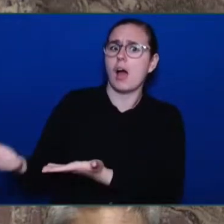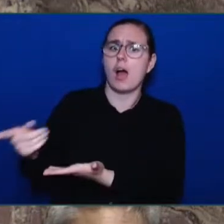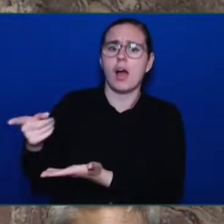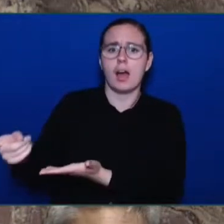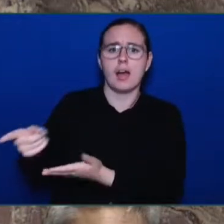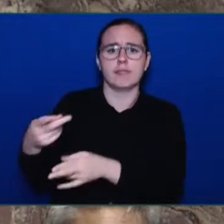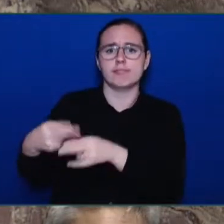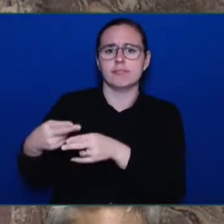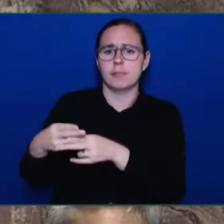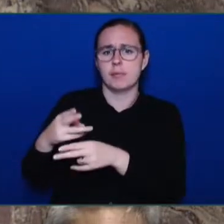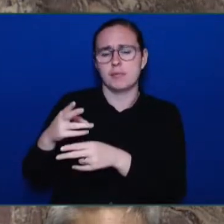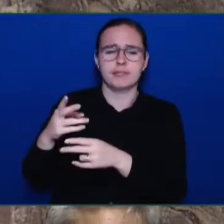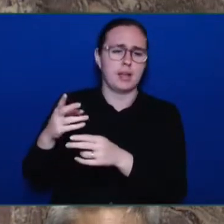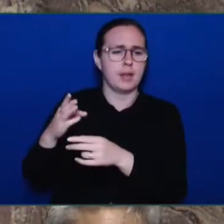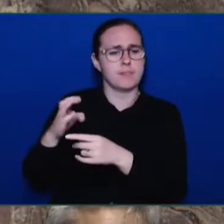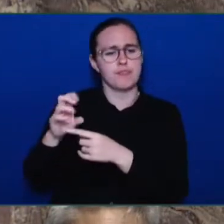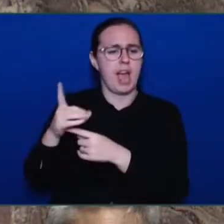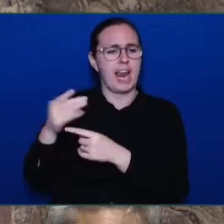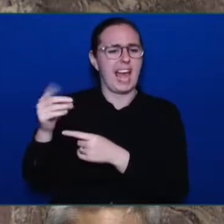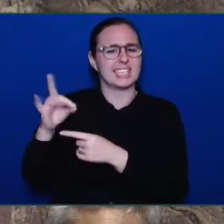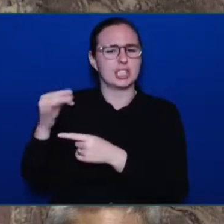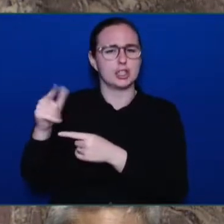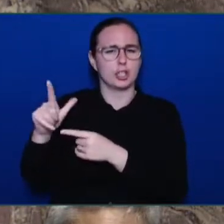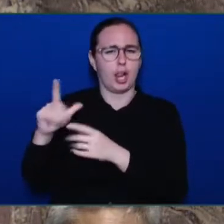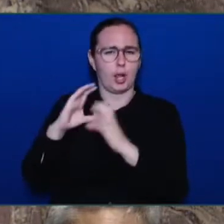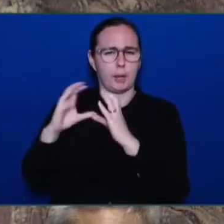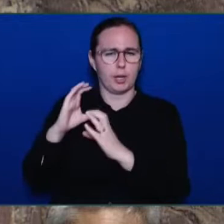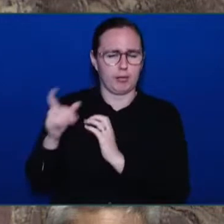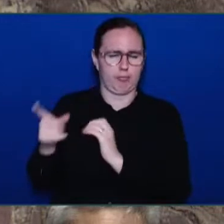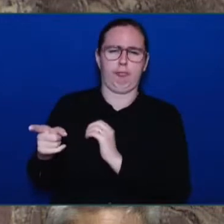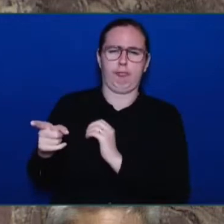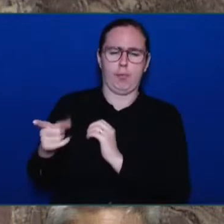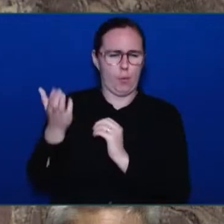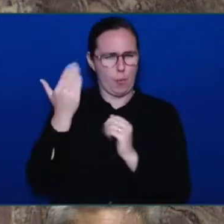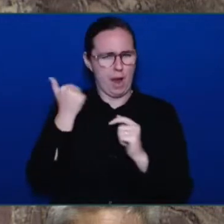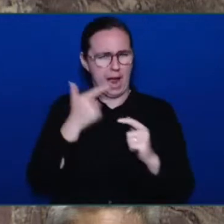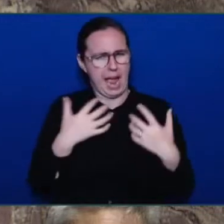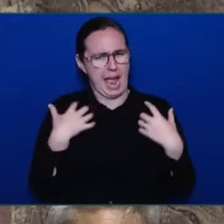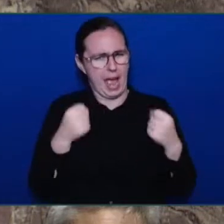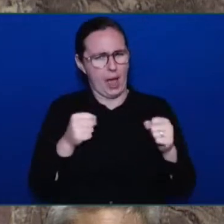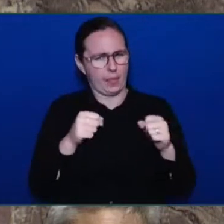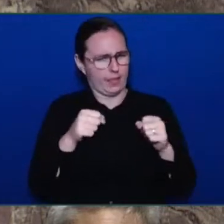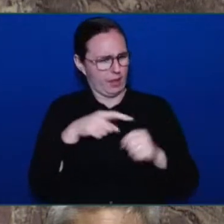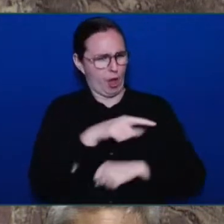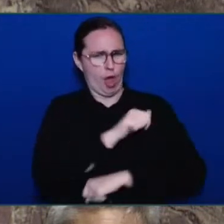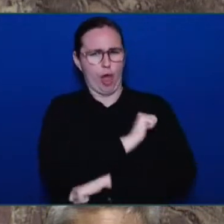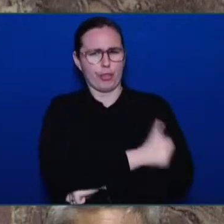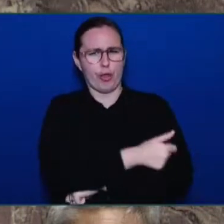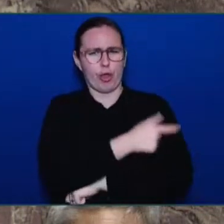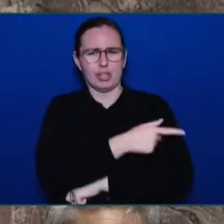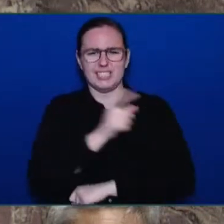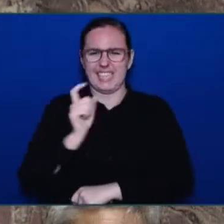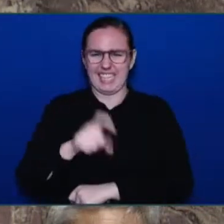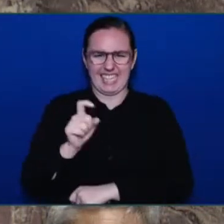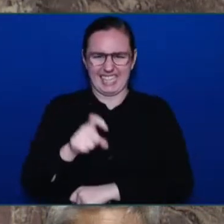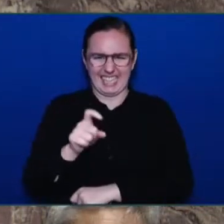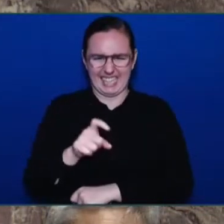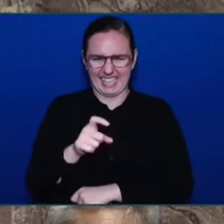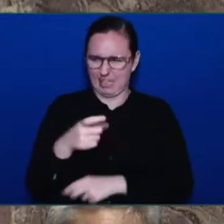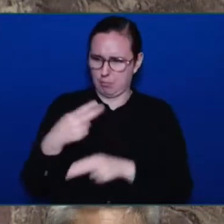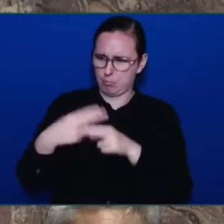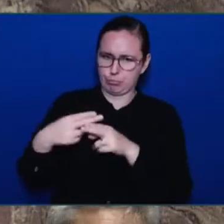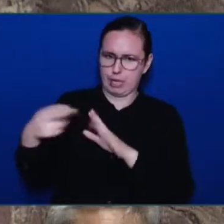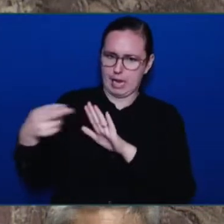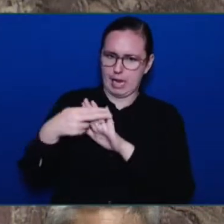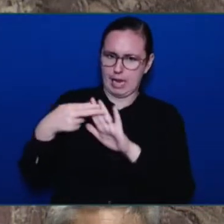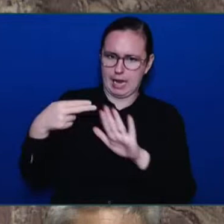system need executives for a brand? Well, Mr. Speaker, the truth is the brand isn't doing so hot right now. Not when 1 in